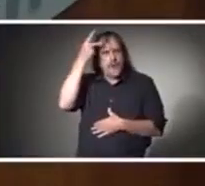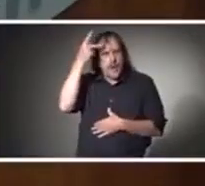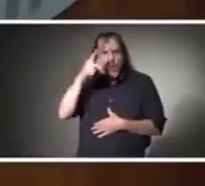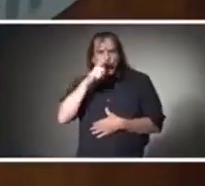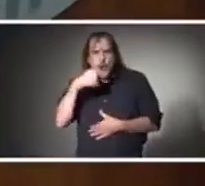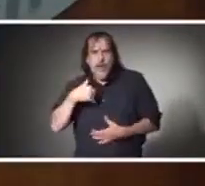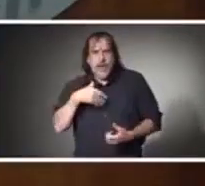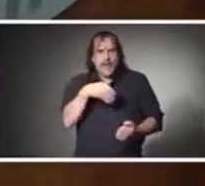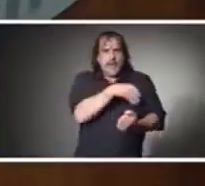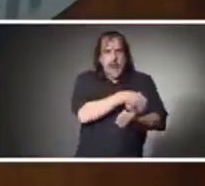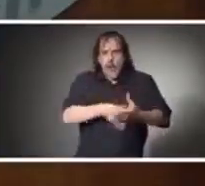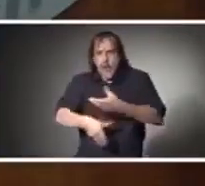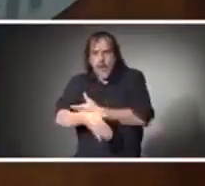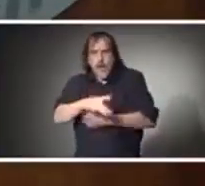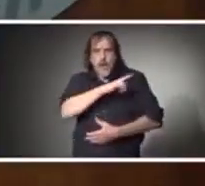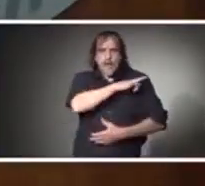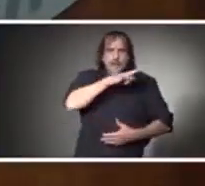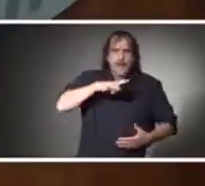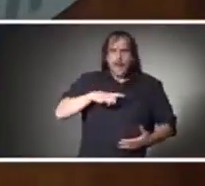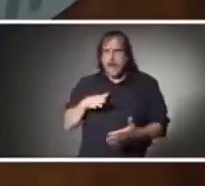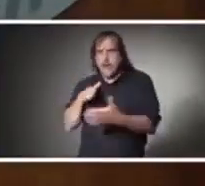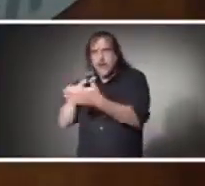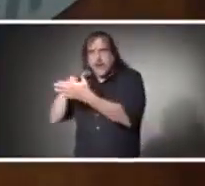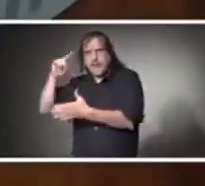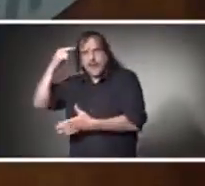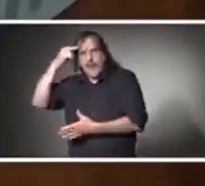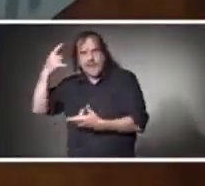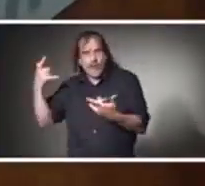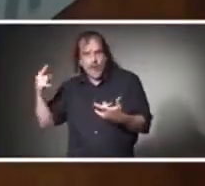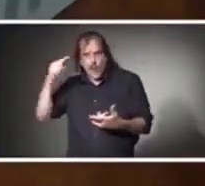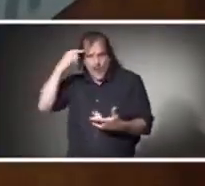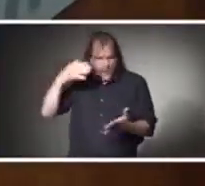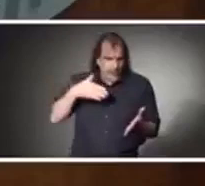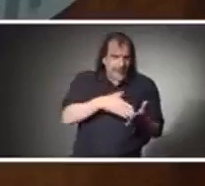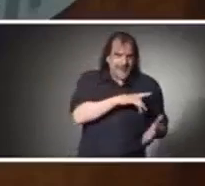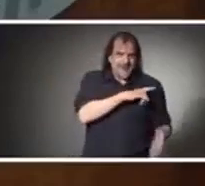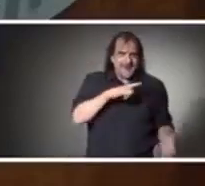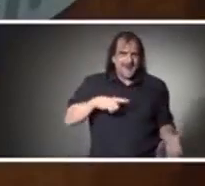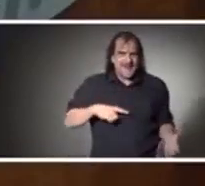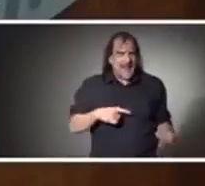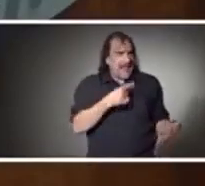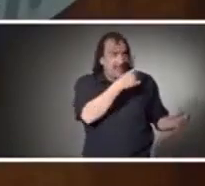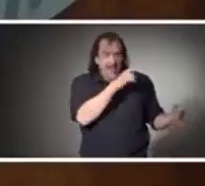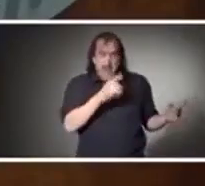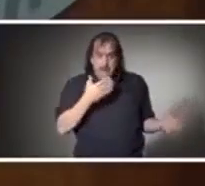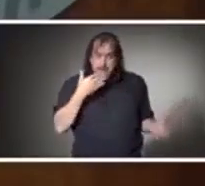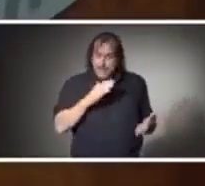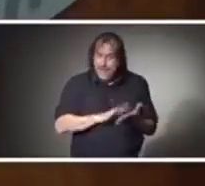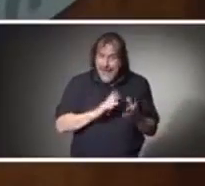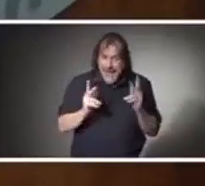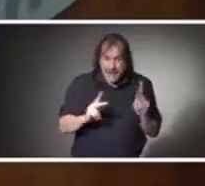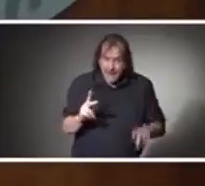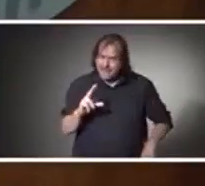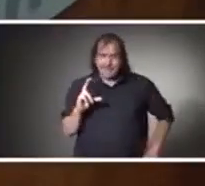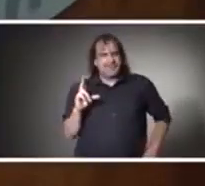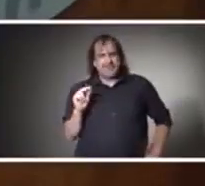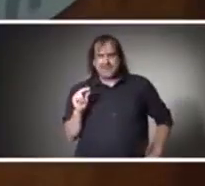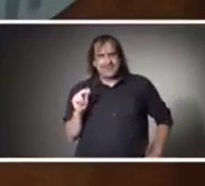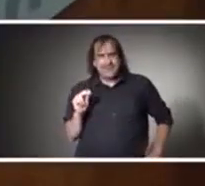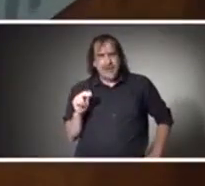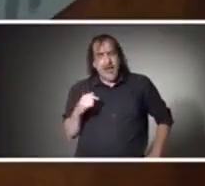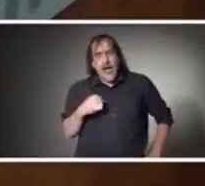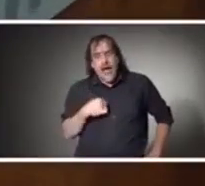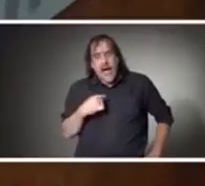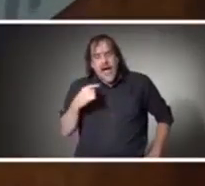power? Is it legislative versus executive? I don't think they're bad people. I really just don't think